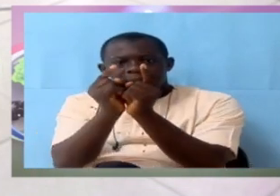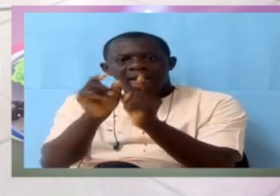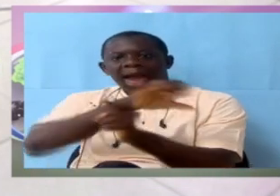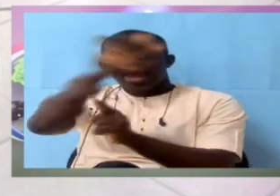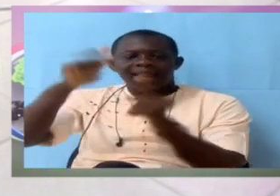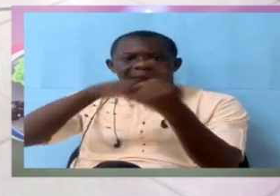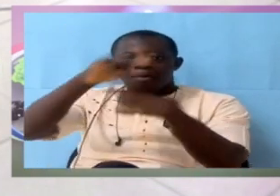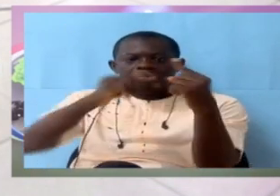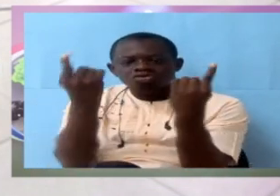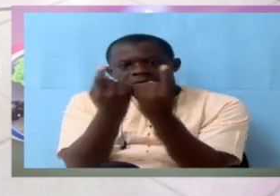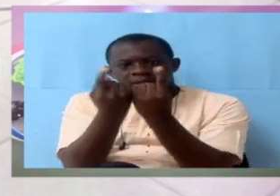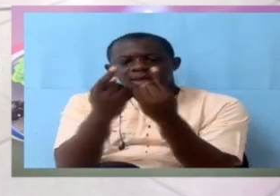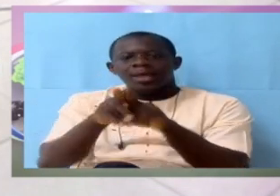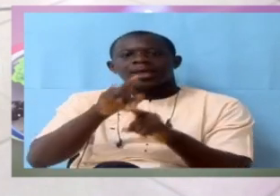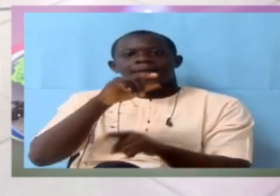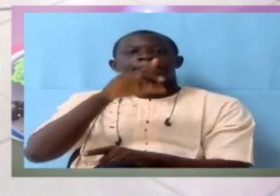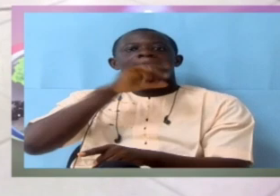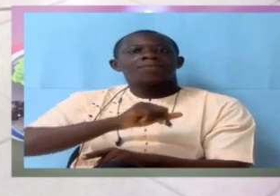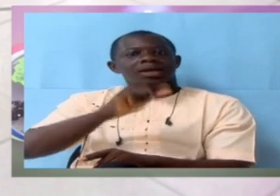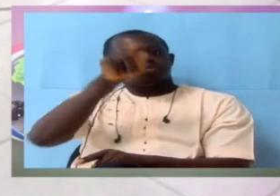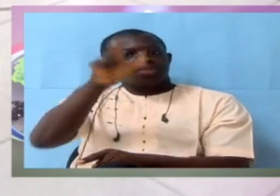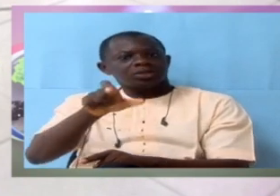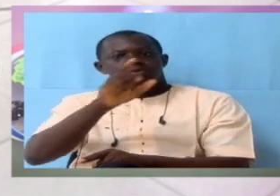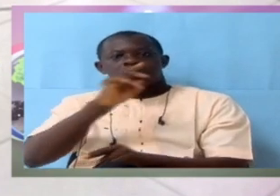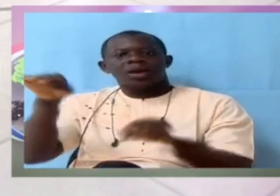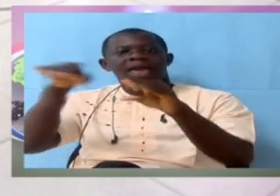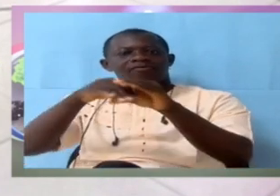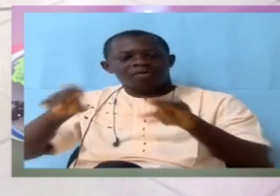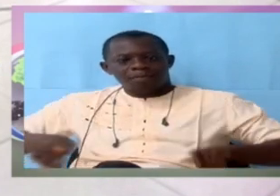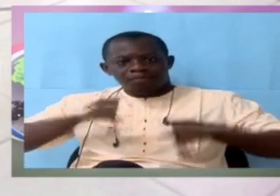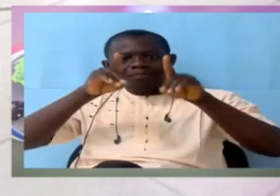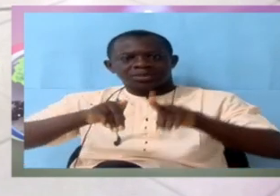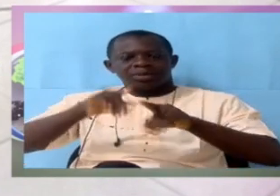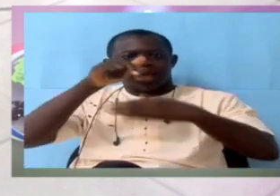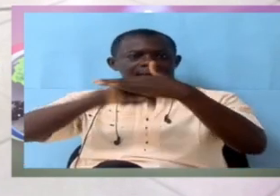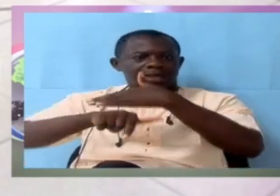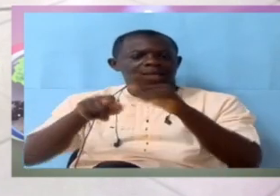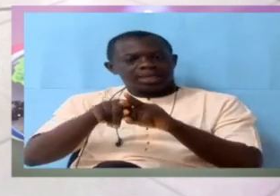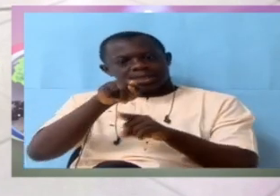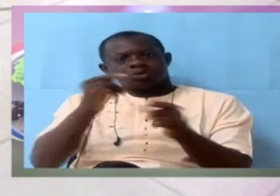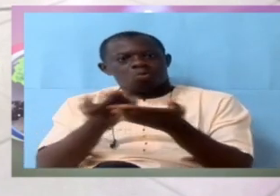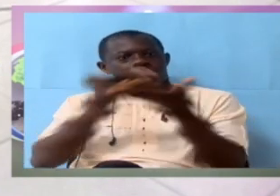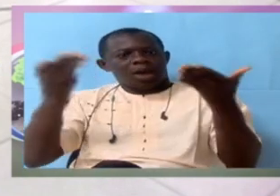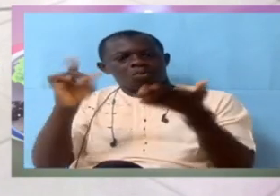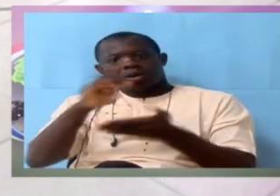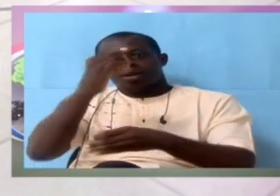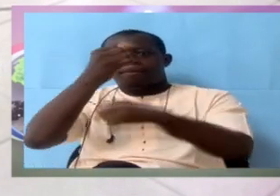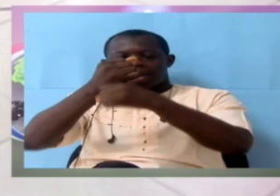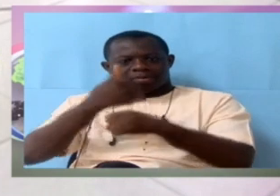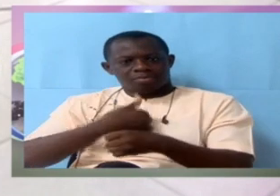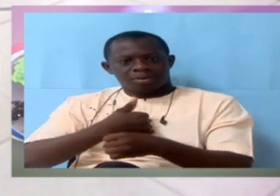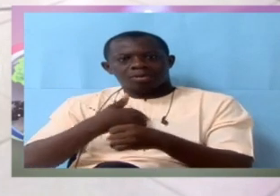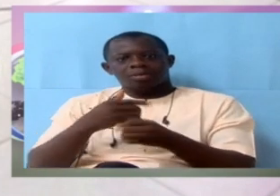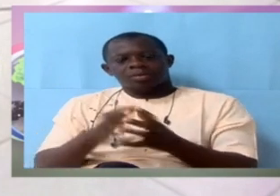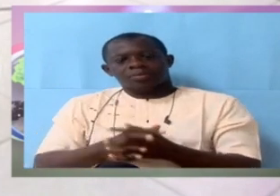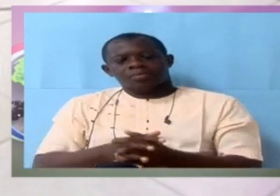about a particular thing that he is involved in, that's what made me,